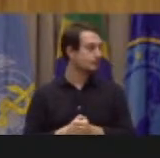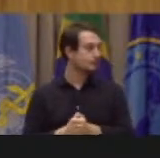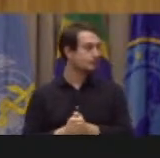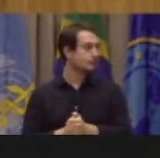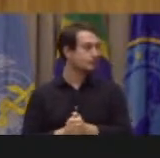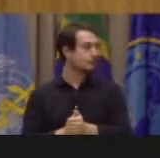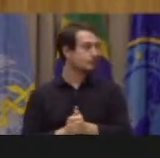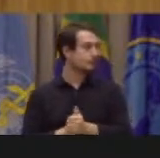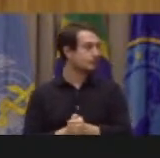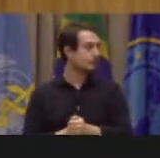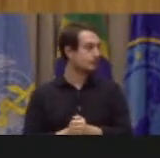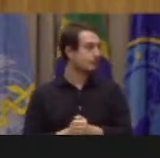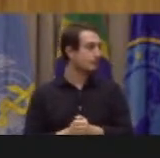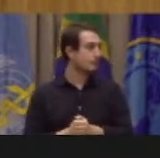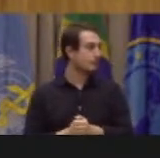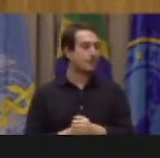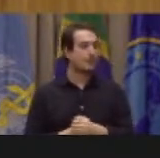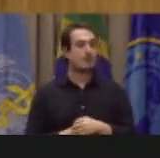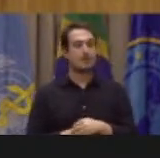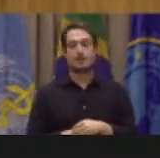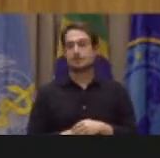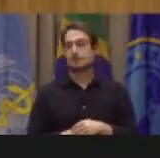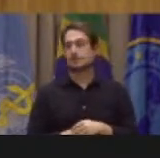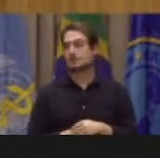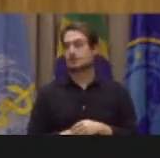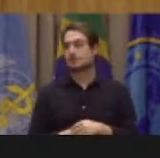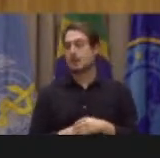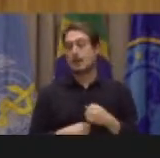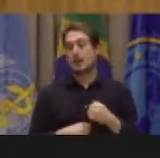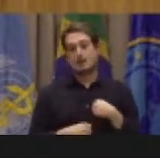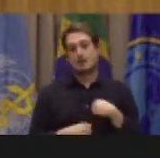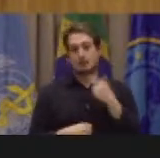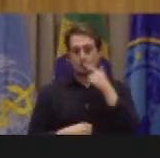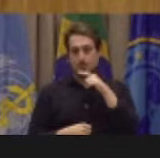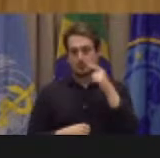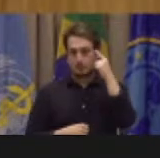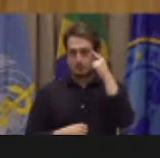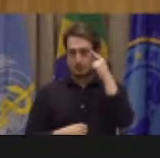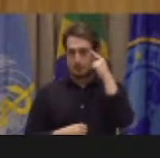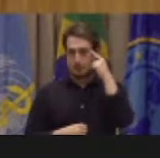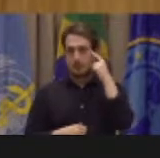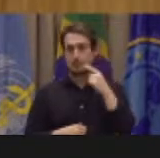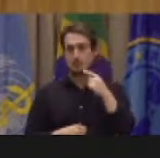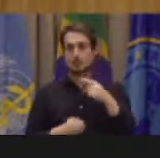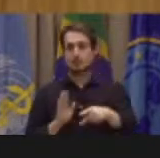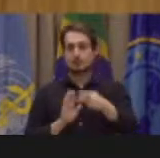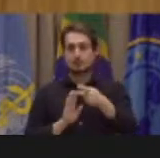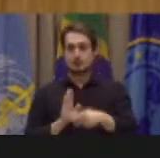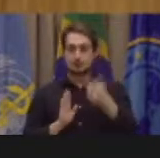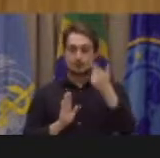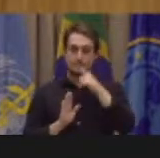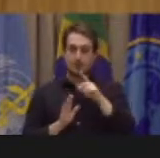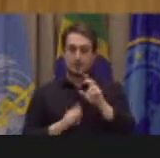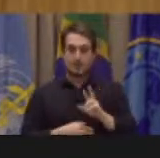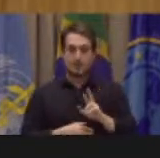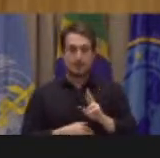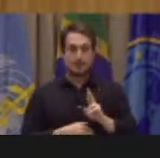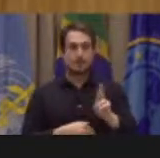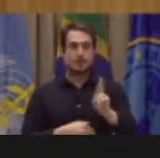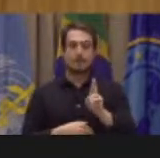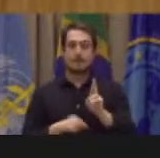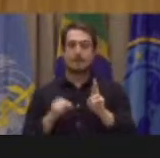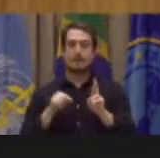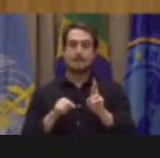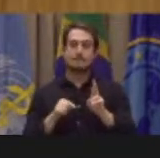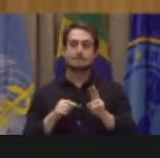I'm not sure if I'm exaggerating, but from what I know, in my knowledge, that in Brazil we're able to have